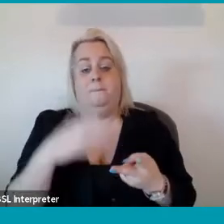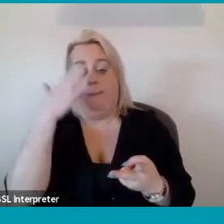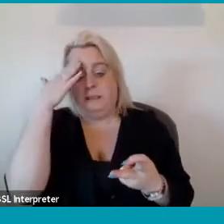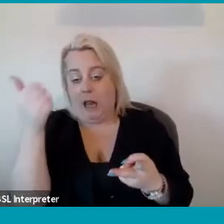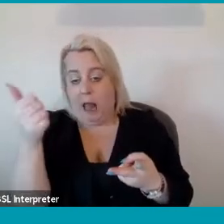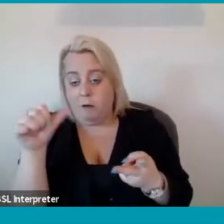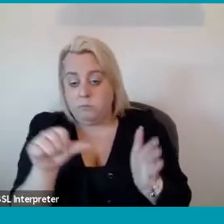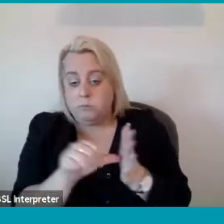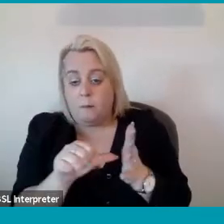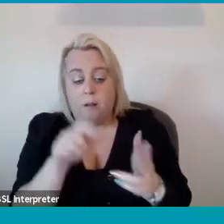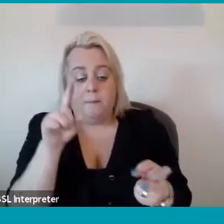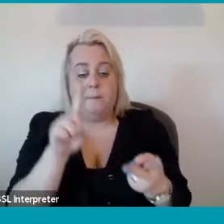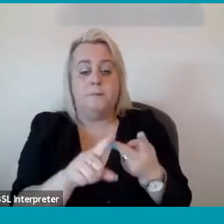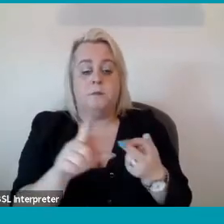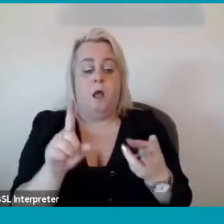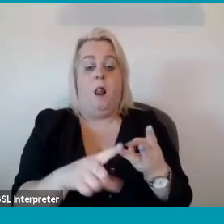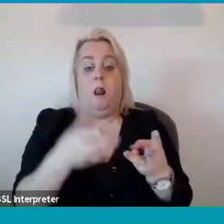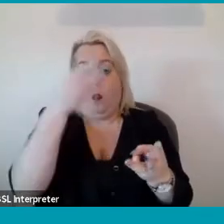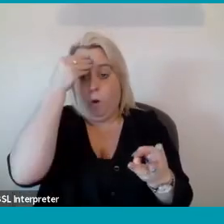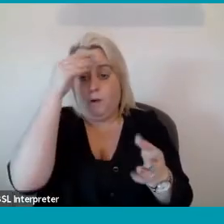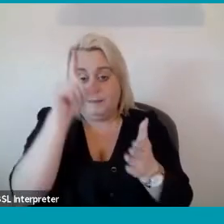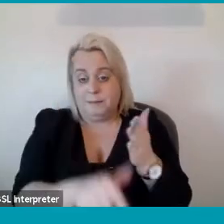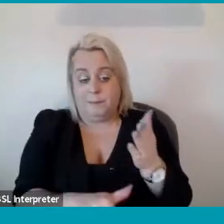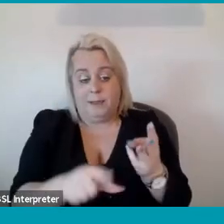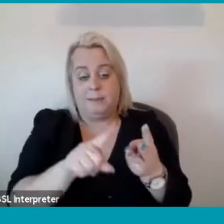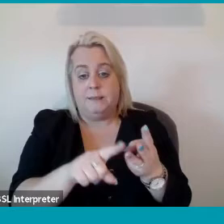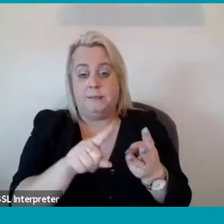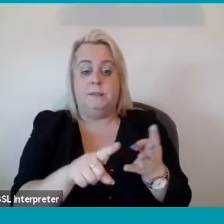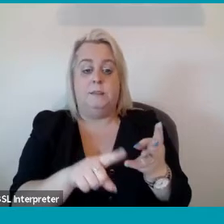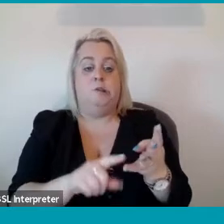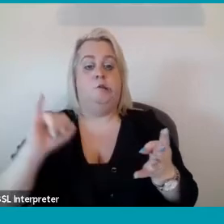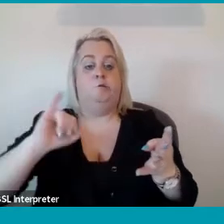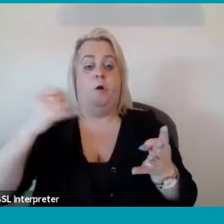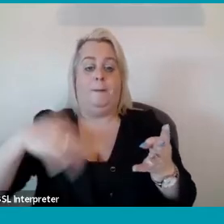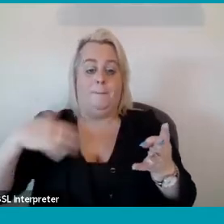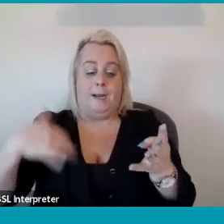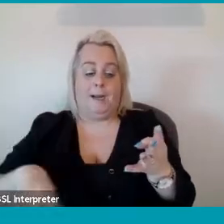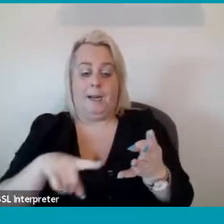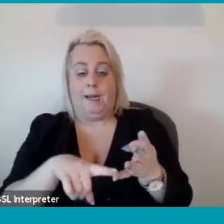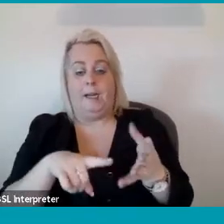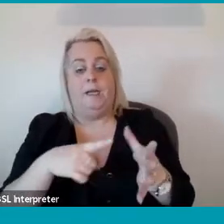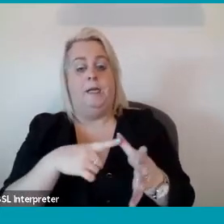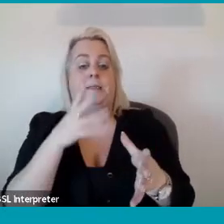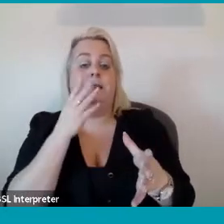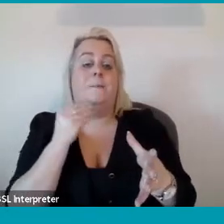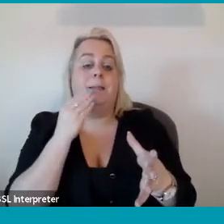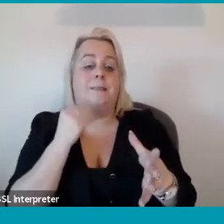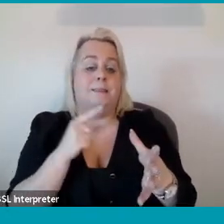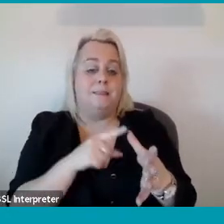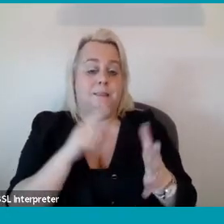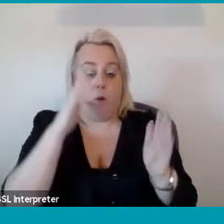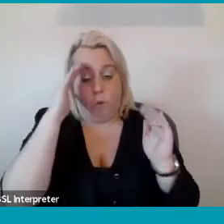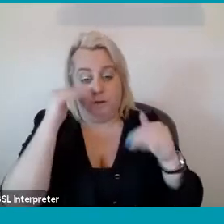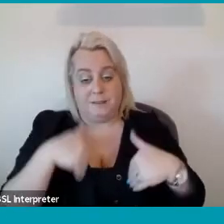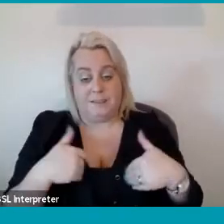conditions, who have a learning disability, who have chronic pain, who have diabetes, who are